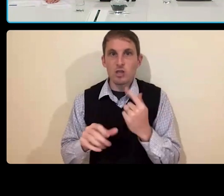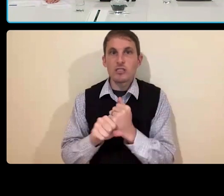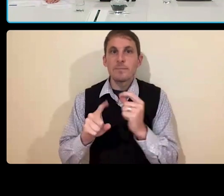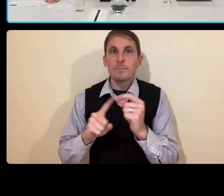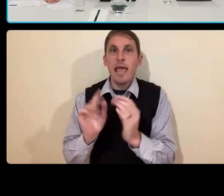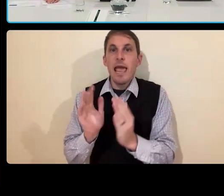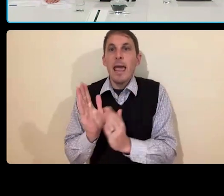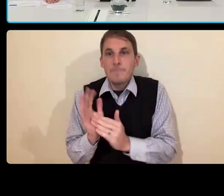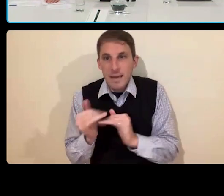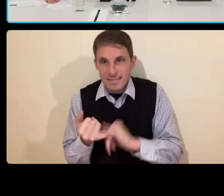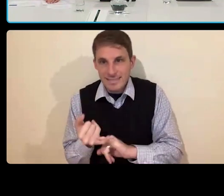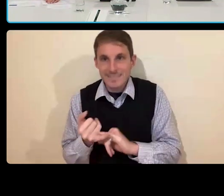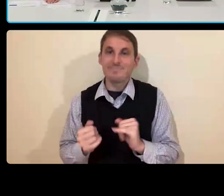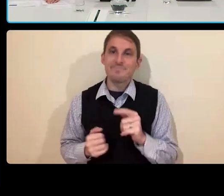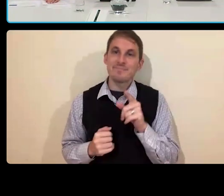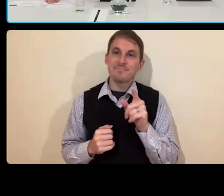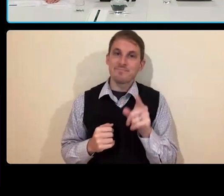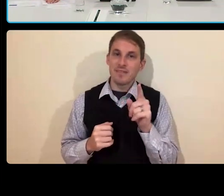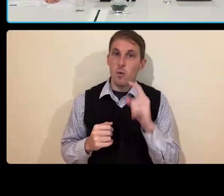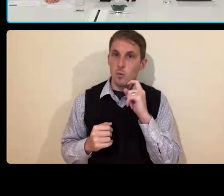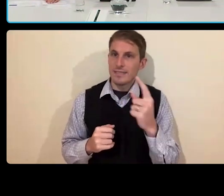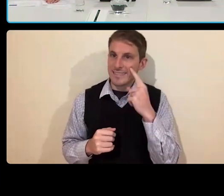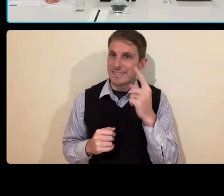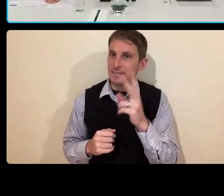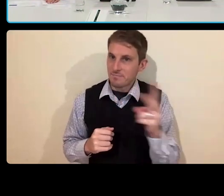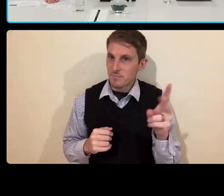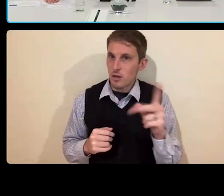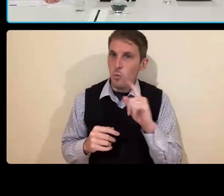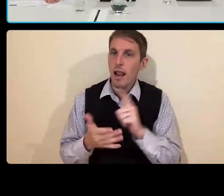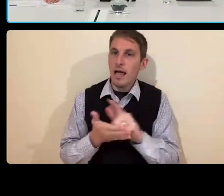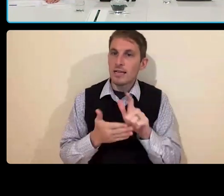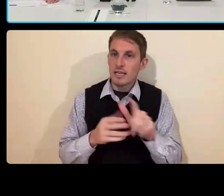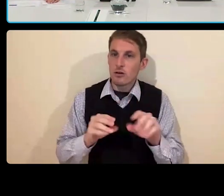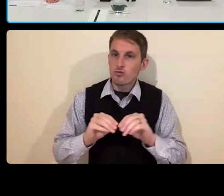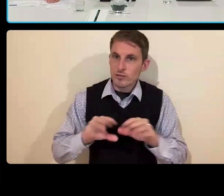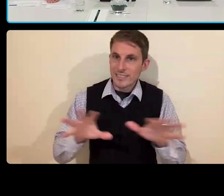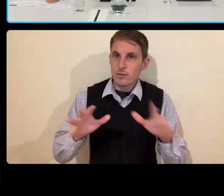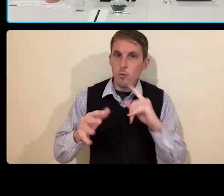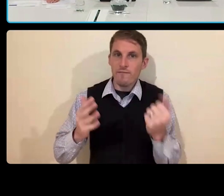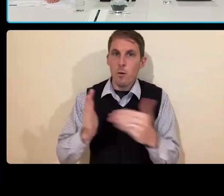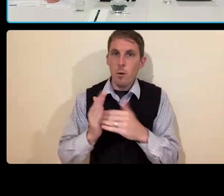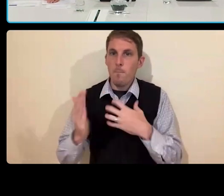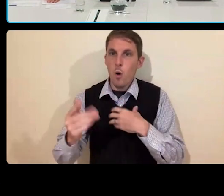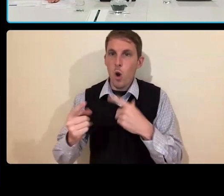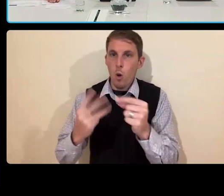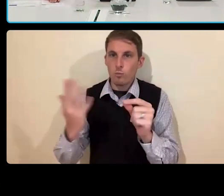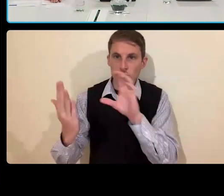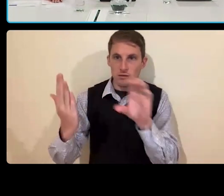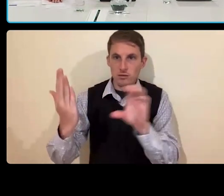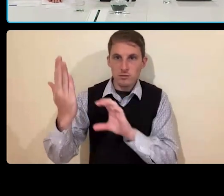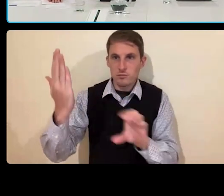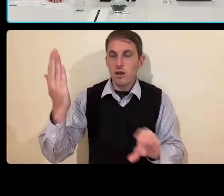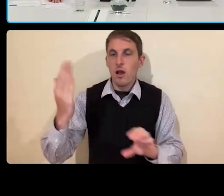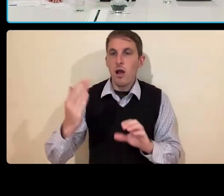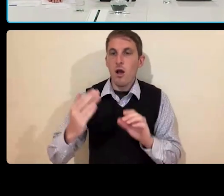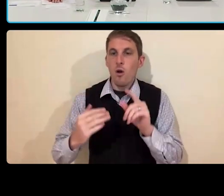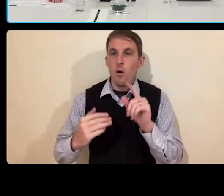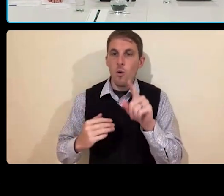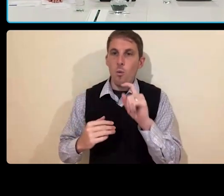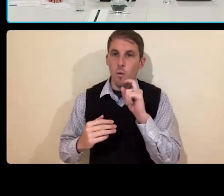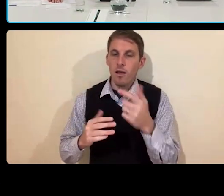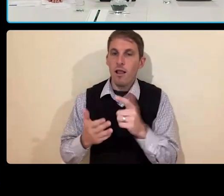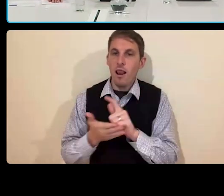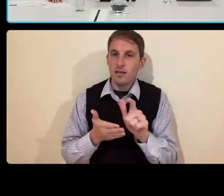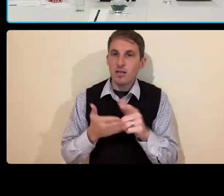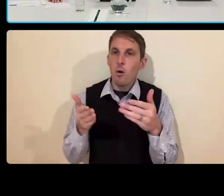increasingly. And as it becomes released and gradually adds functionality or new applications, you'll be introduced